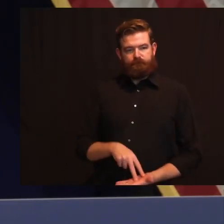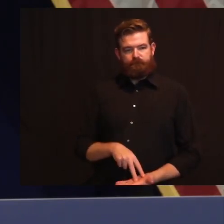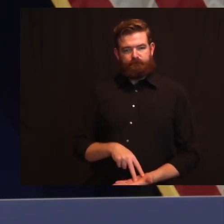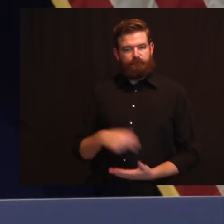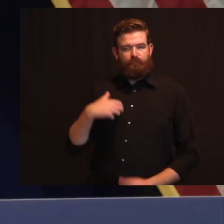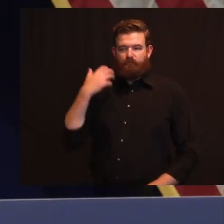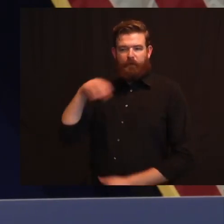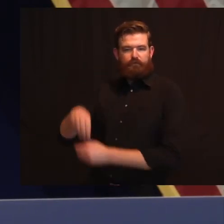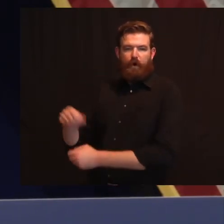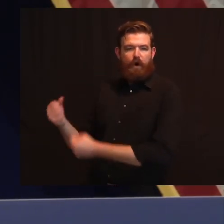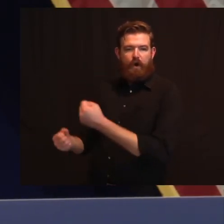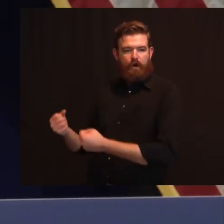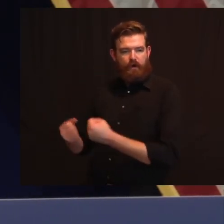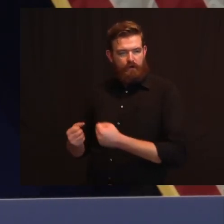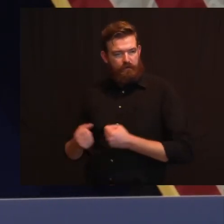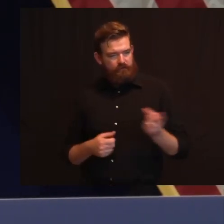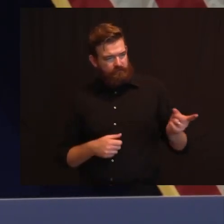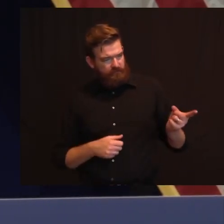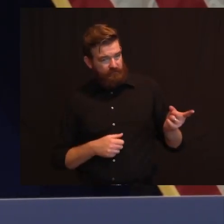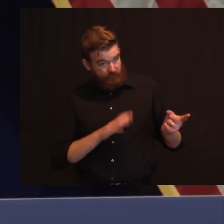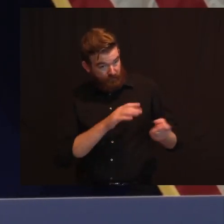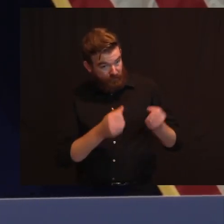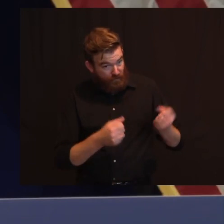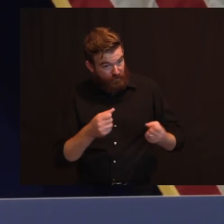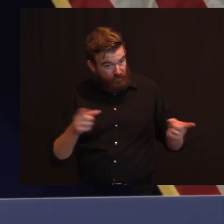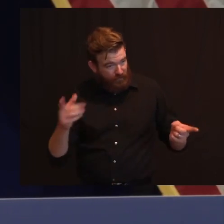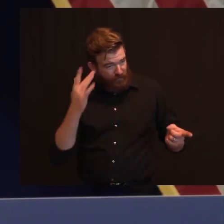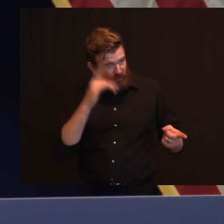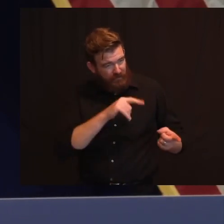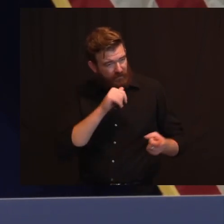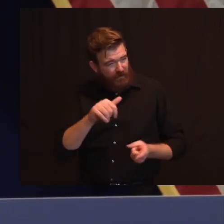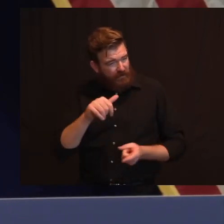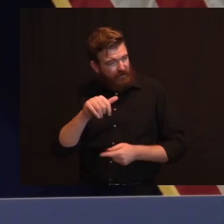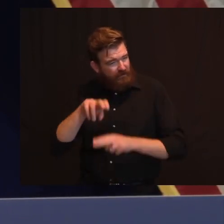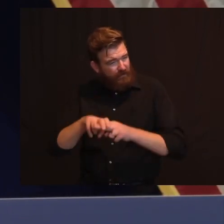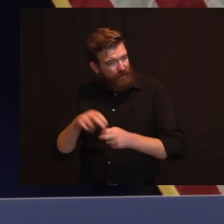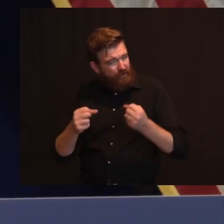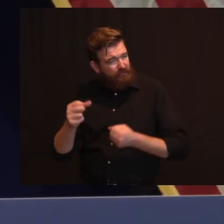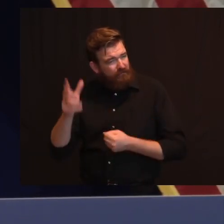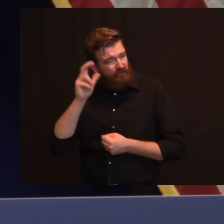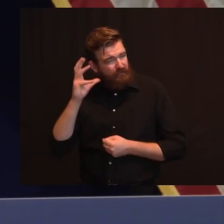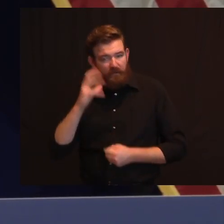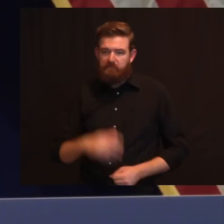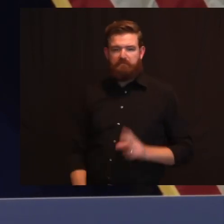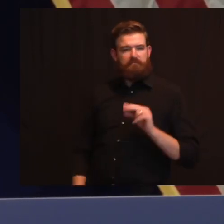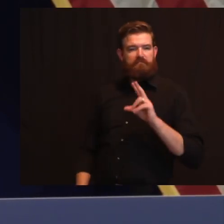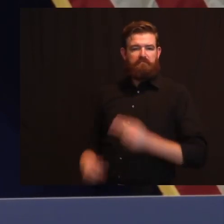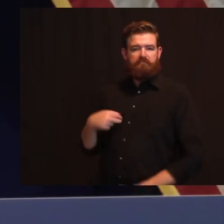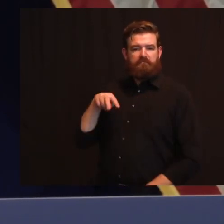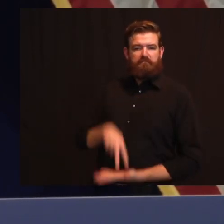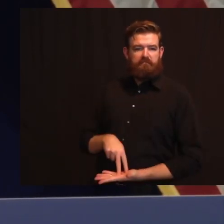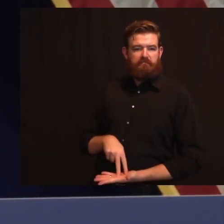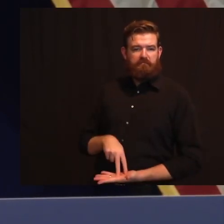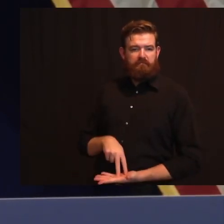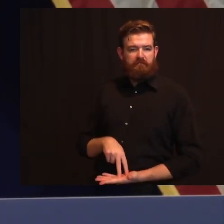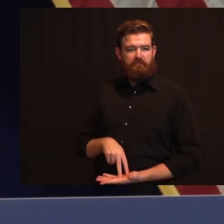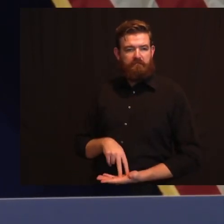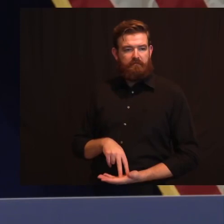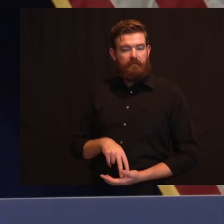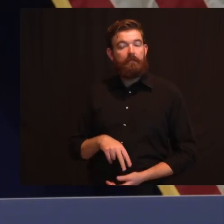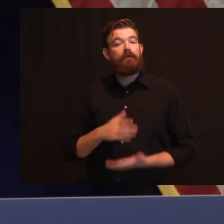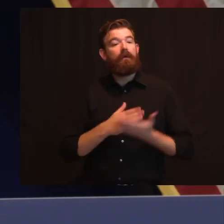I said, is your car here? You don't want to sit in your car and listen to the radio, and sometimes they do want to do that. But